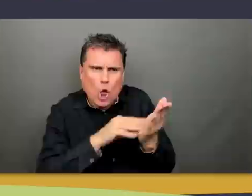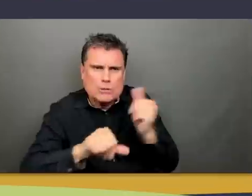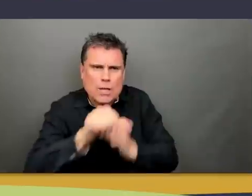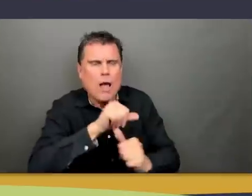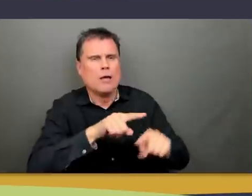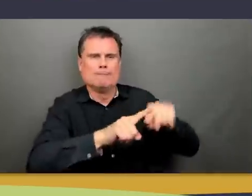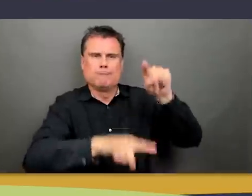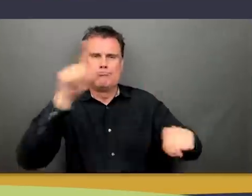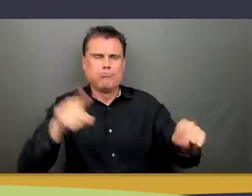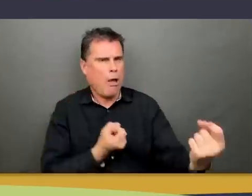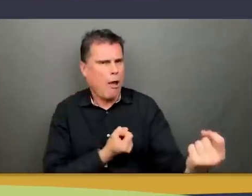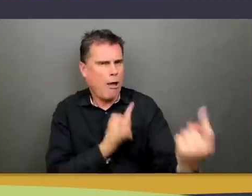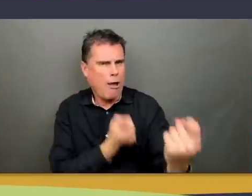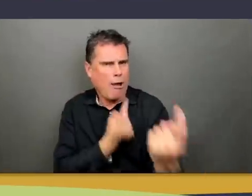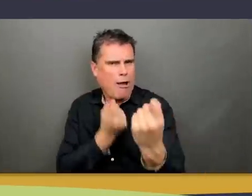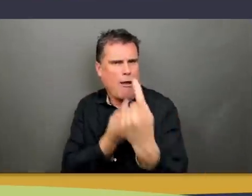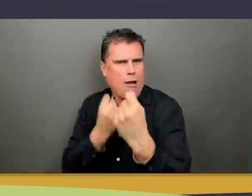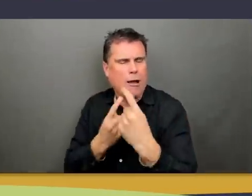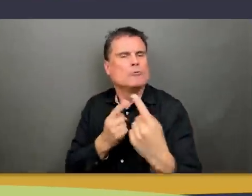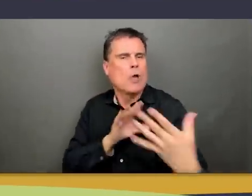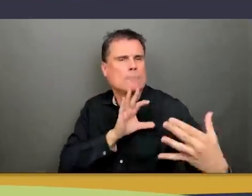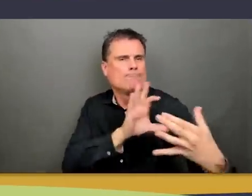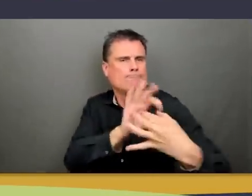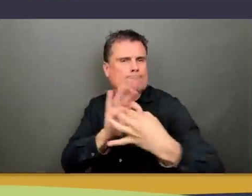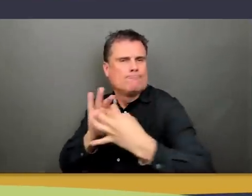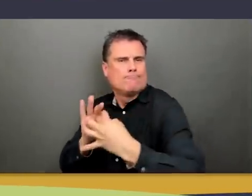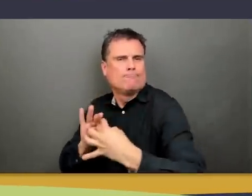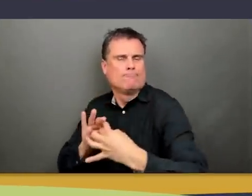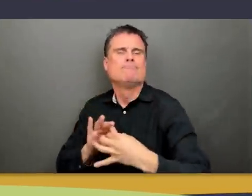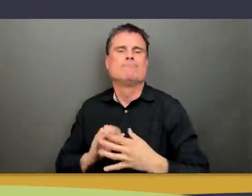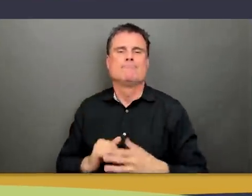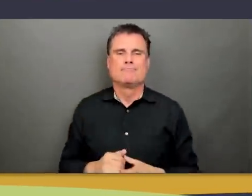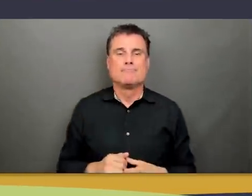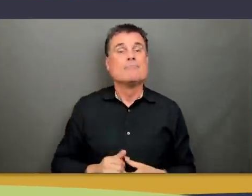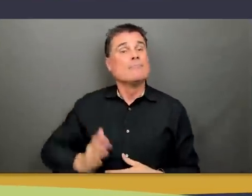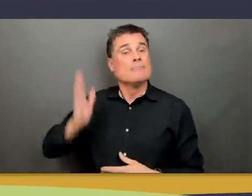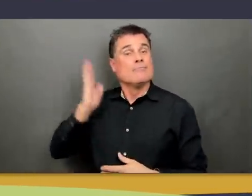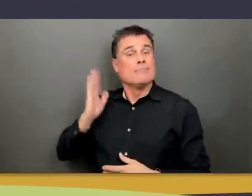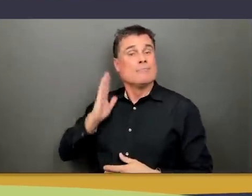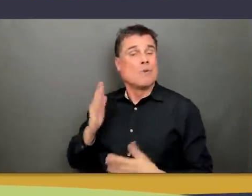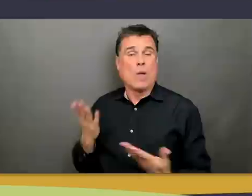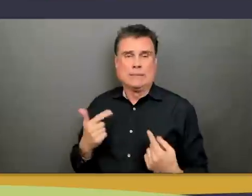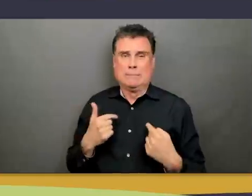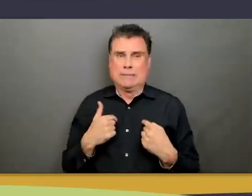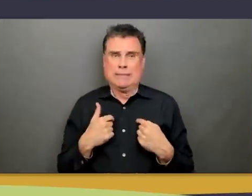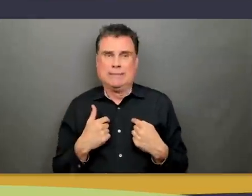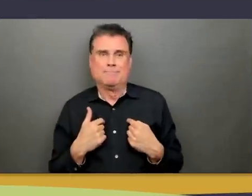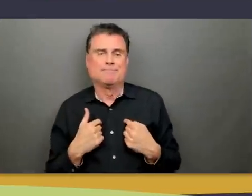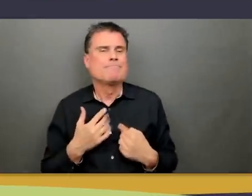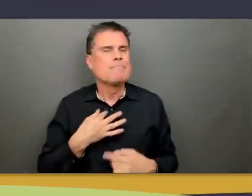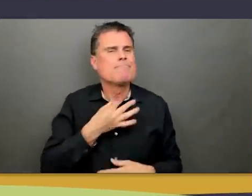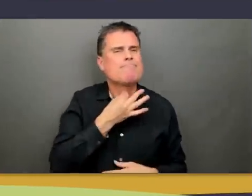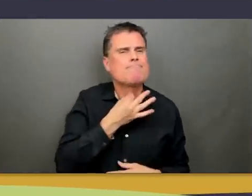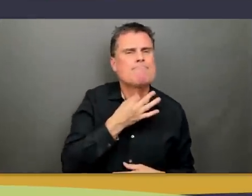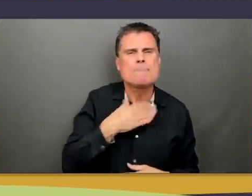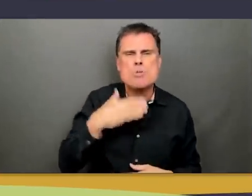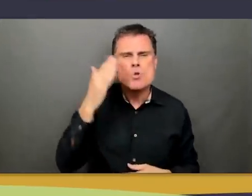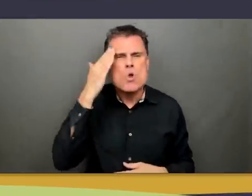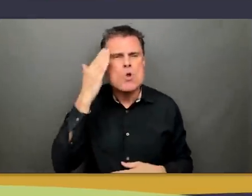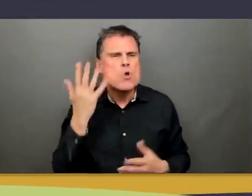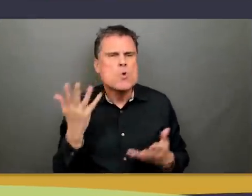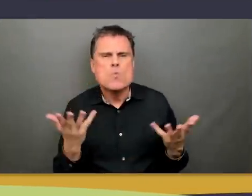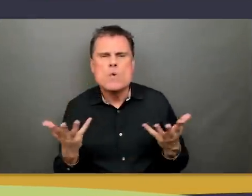in the Vancouver Outreach Project because I wanted to know the community better, and those volunteer hours are